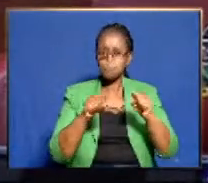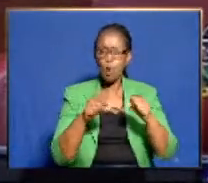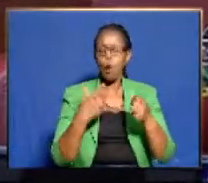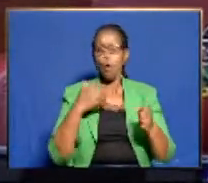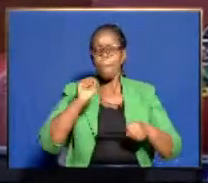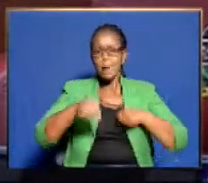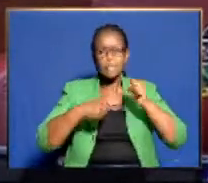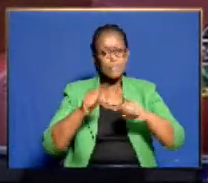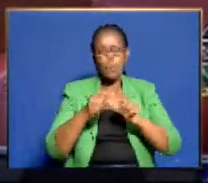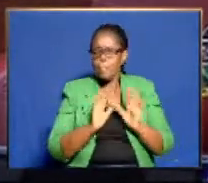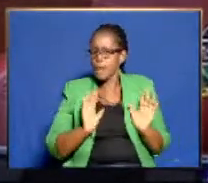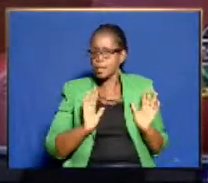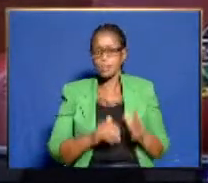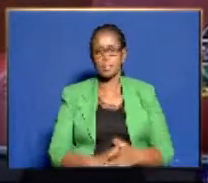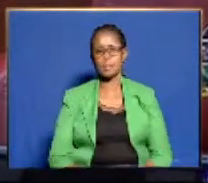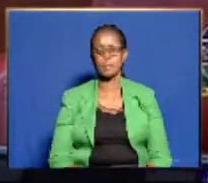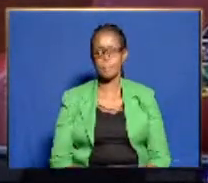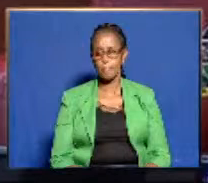Speaker,